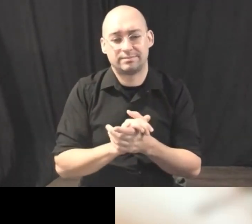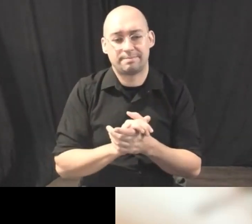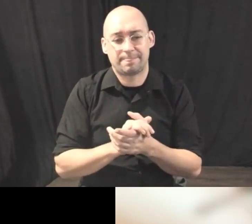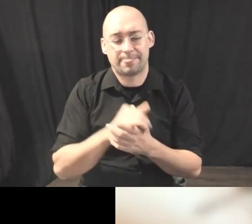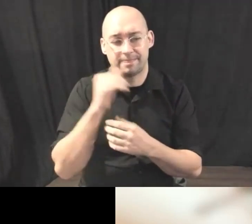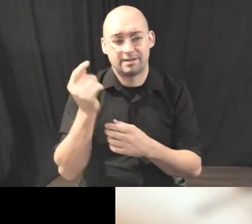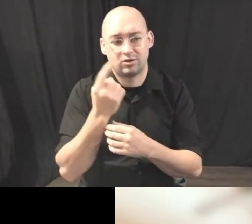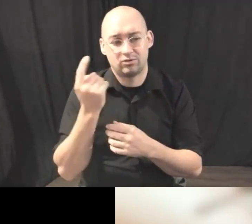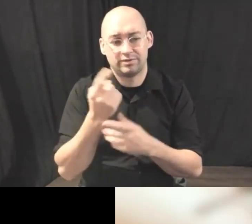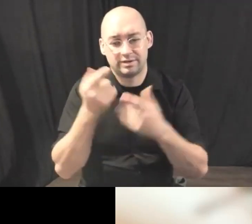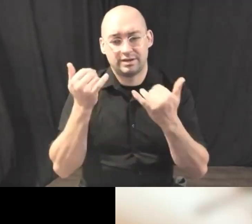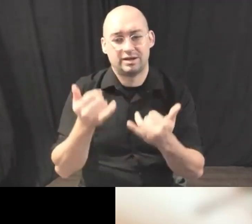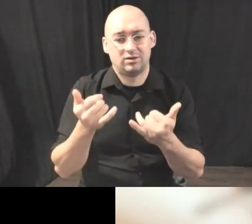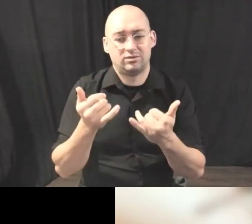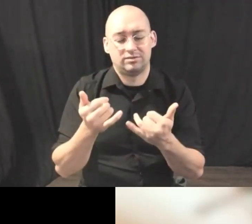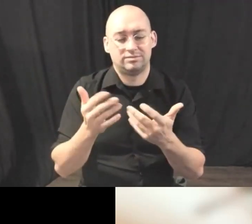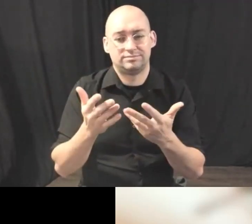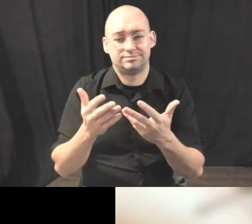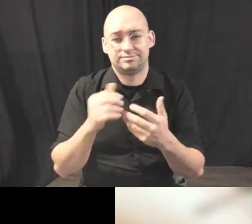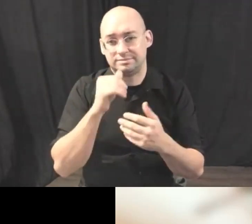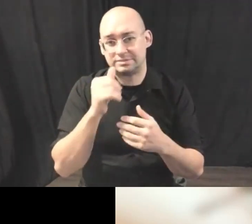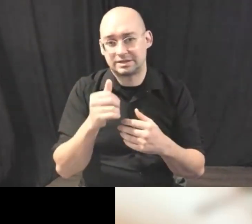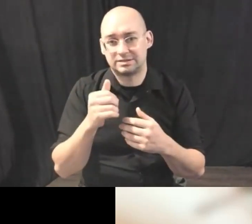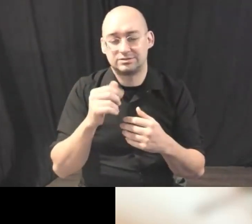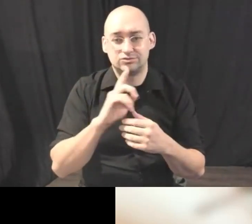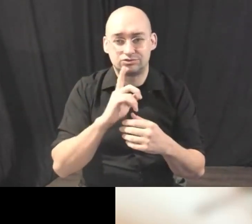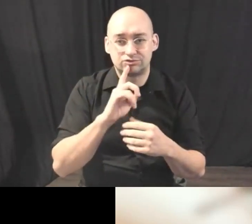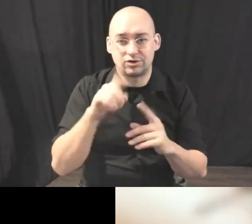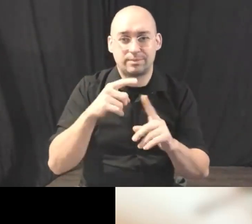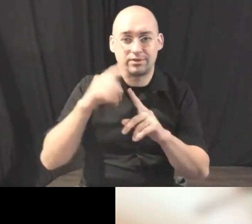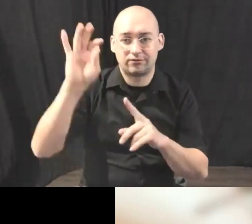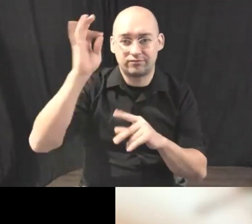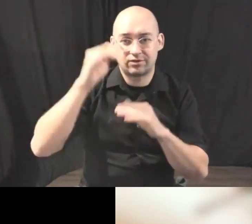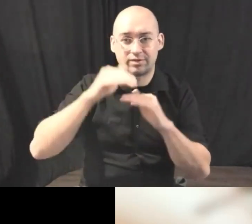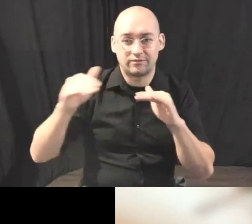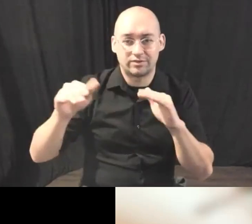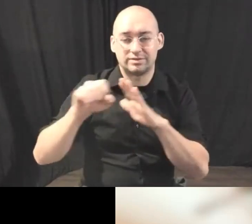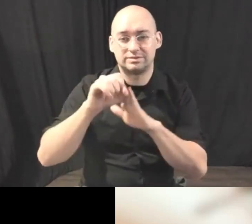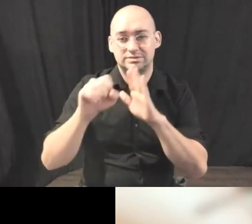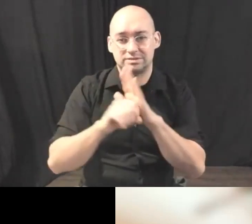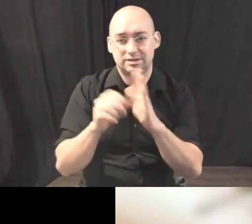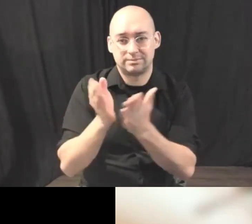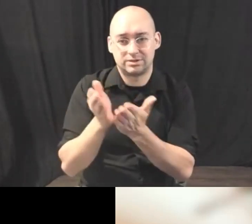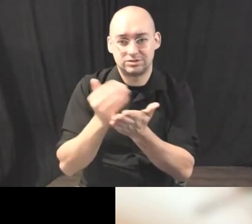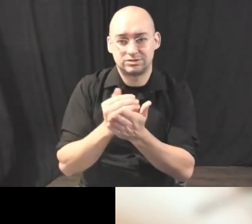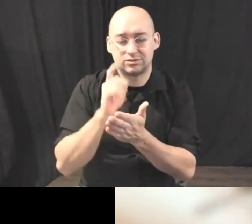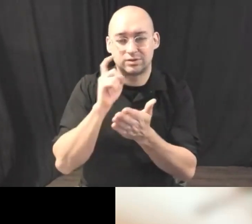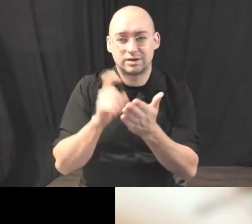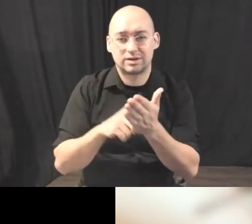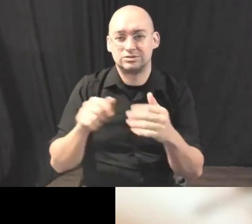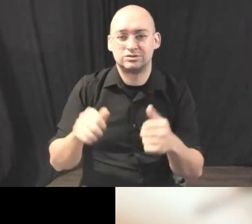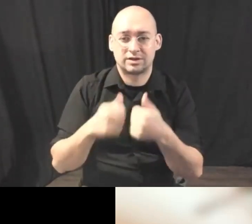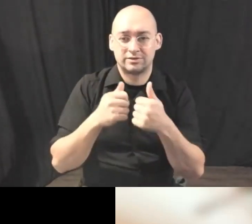now given uncertainty at the federal level and what that means for the state budget and all of, you know, we recognize that there are challenges, right? But